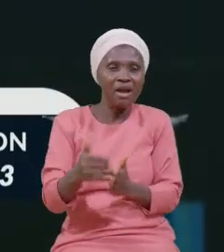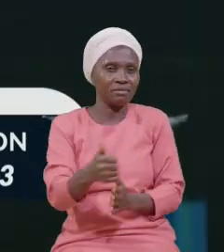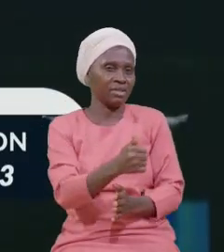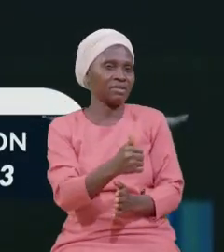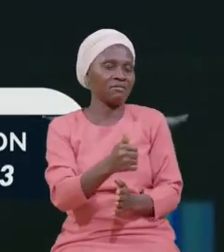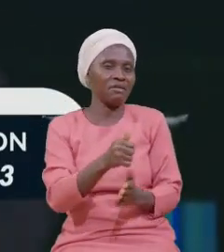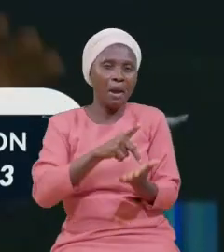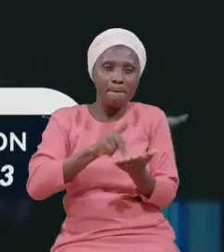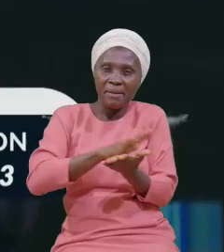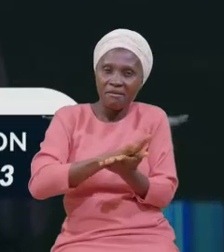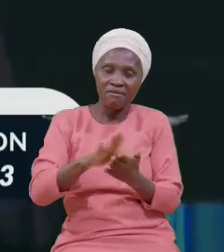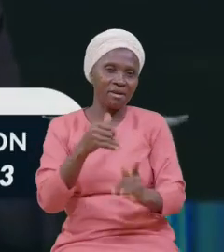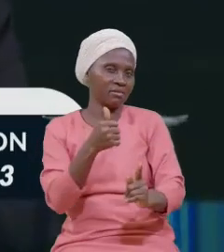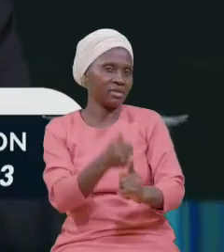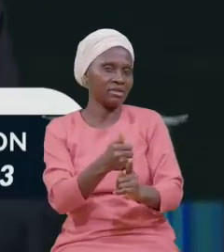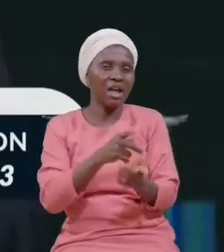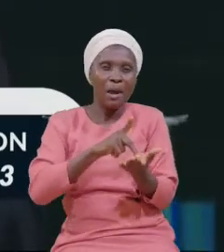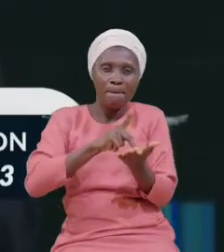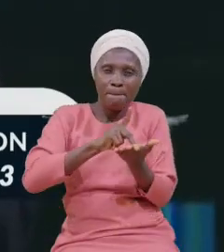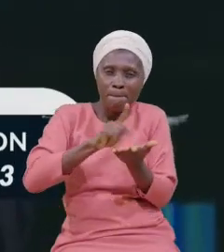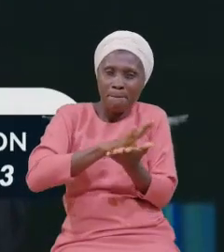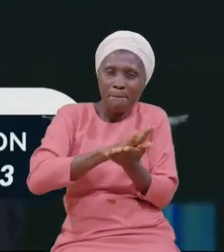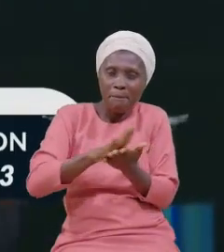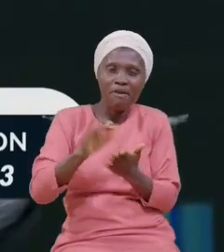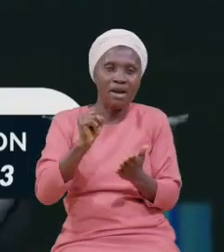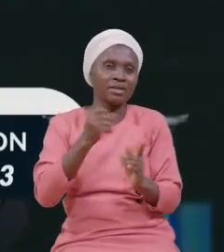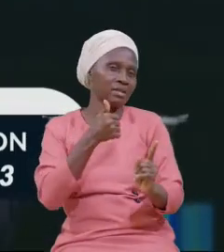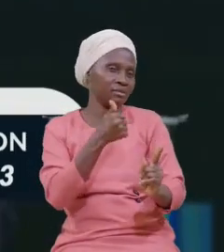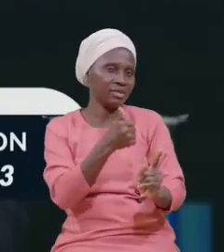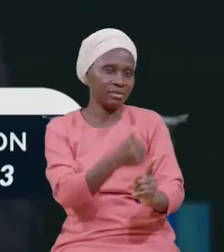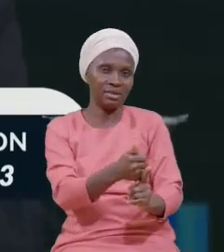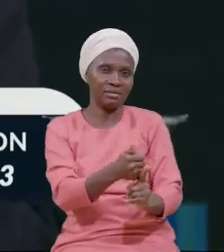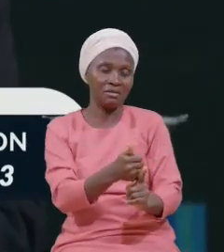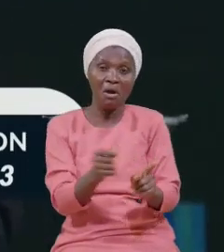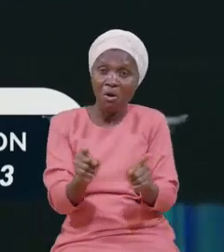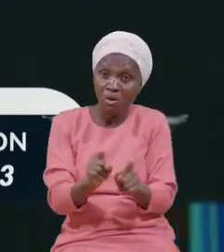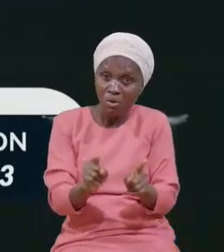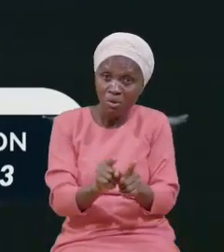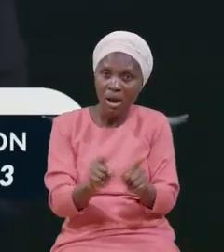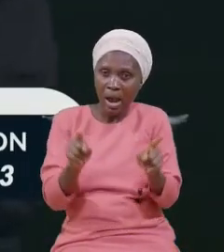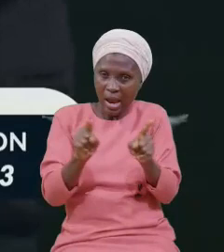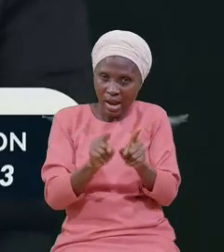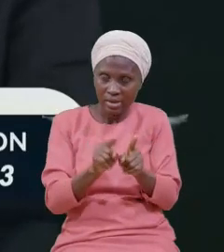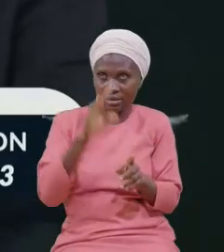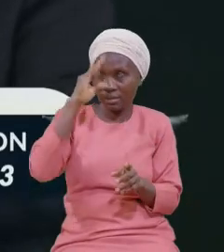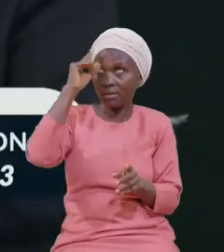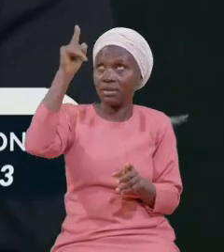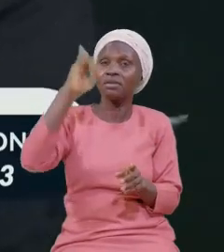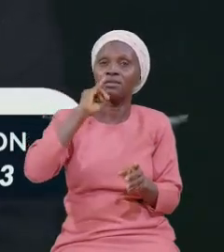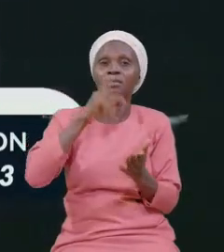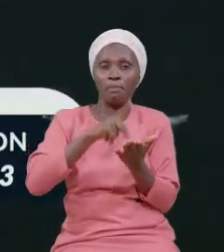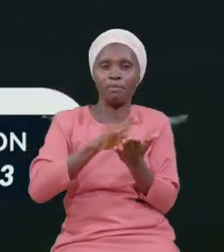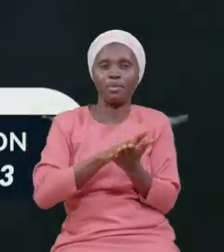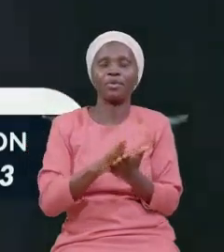himself, purifies himself, even as he is